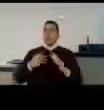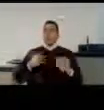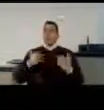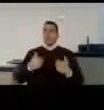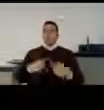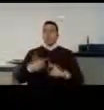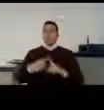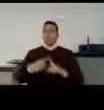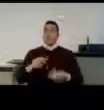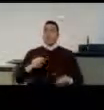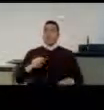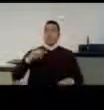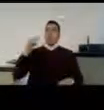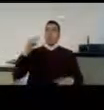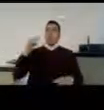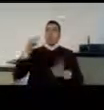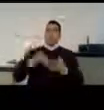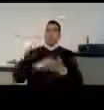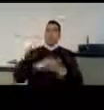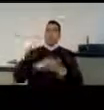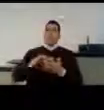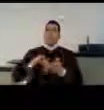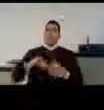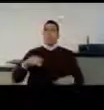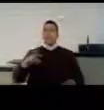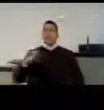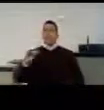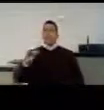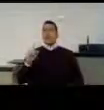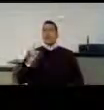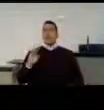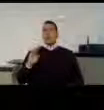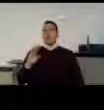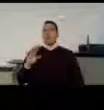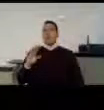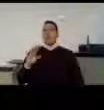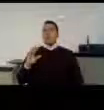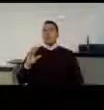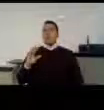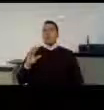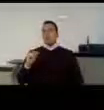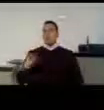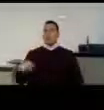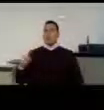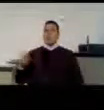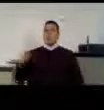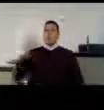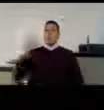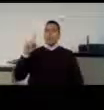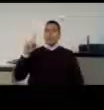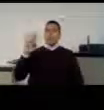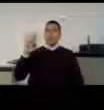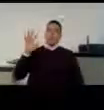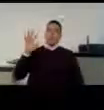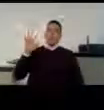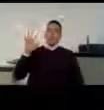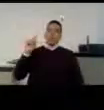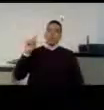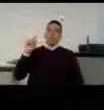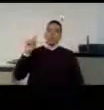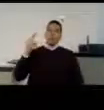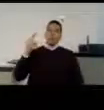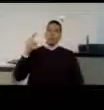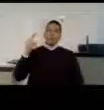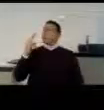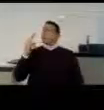is from, I'm going to say from 146th Street to 159th Street in the